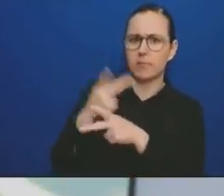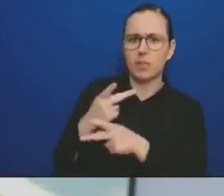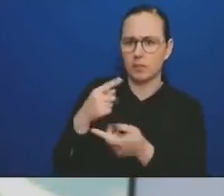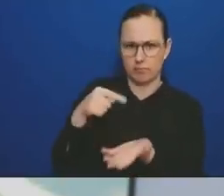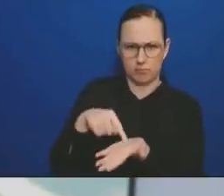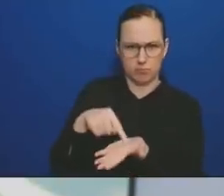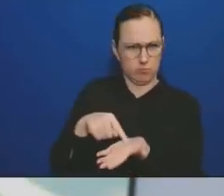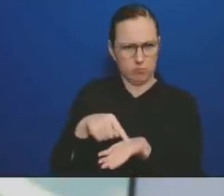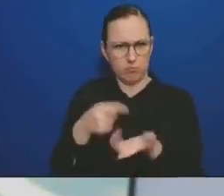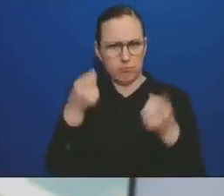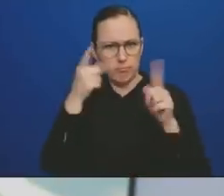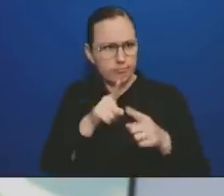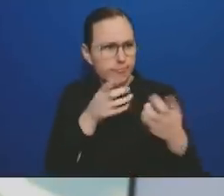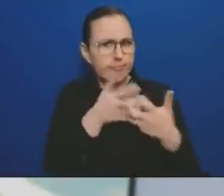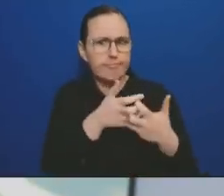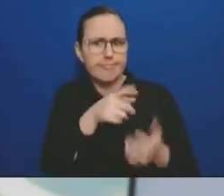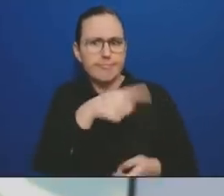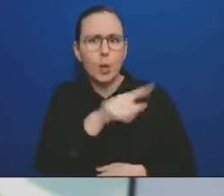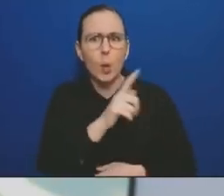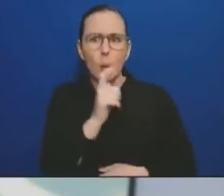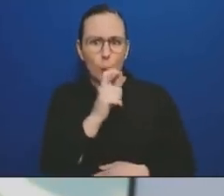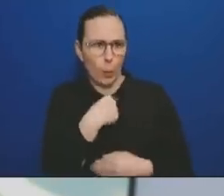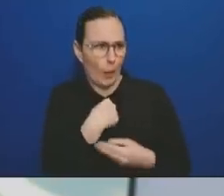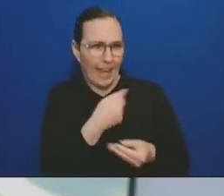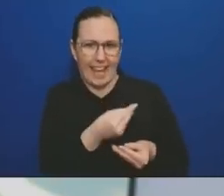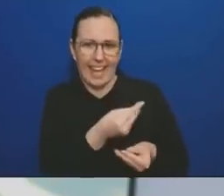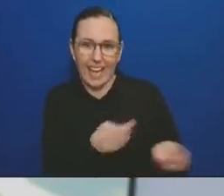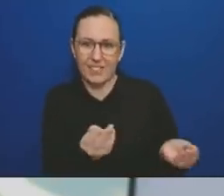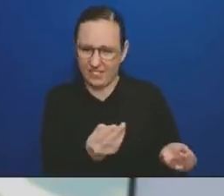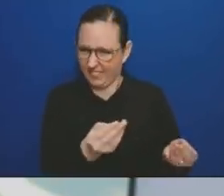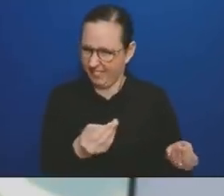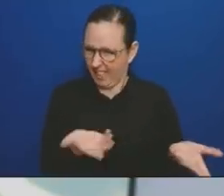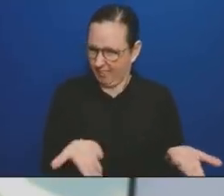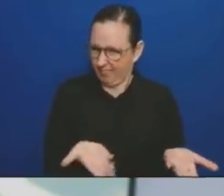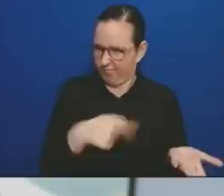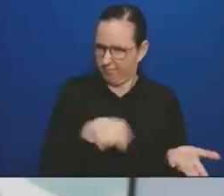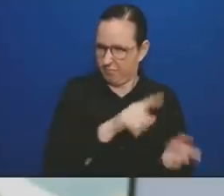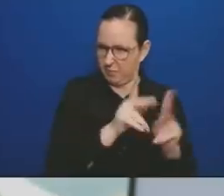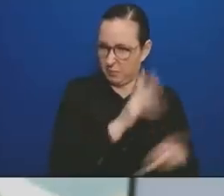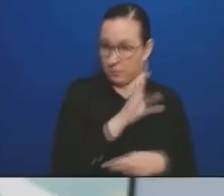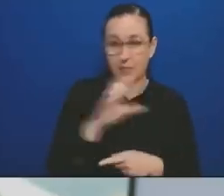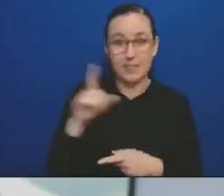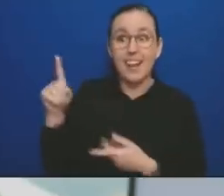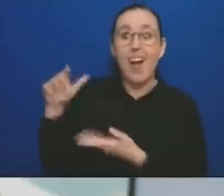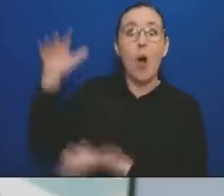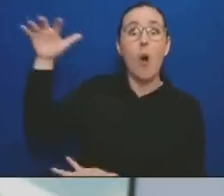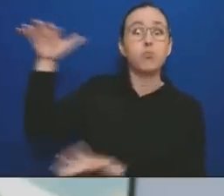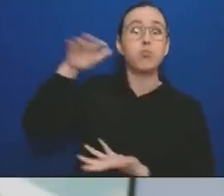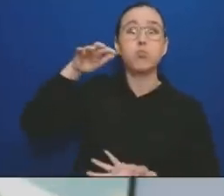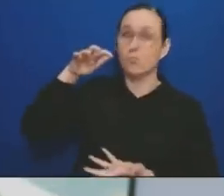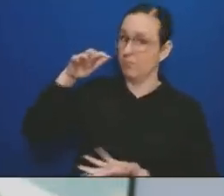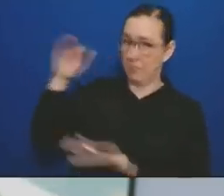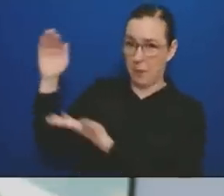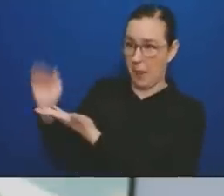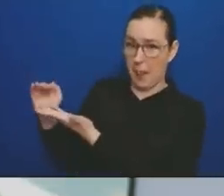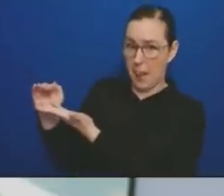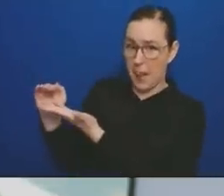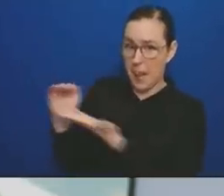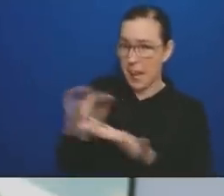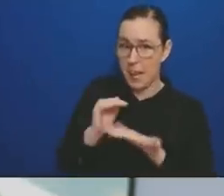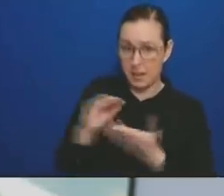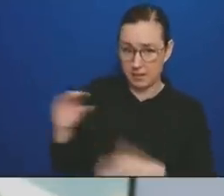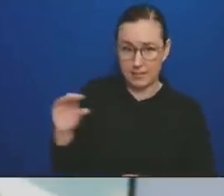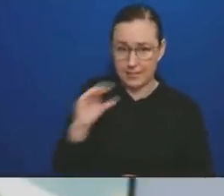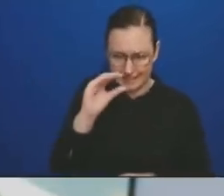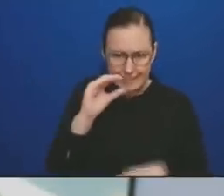better understanding of who would best be suited for this drug here in British Columbia and how we could use it with the limited amounts